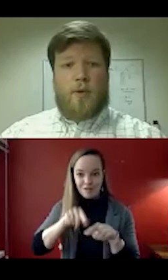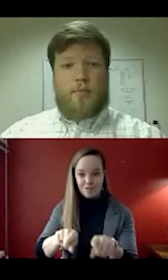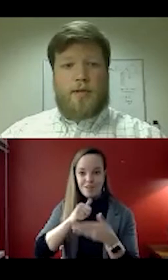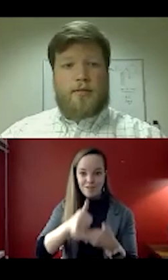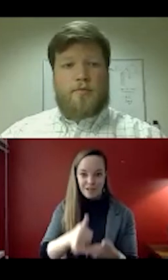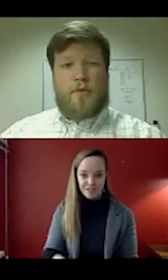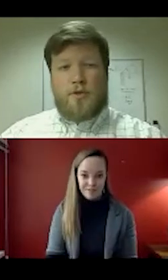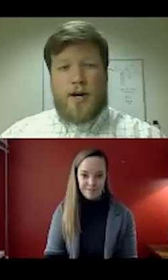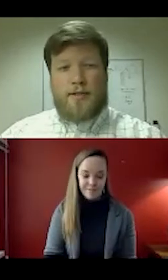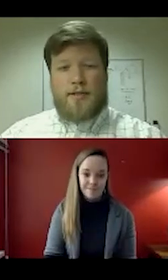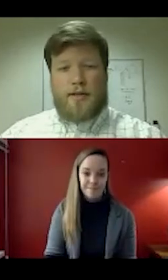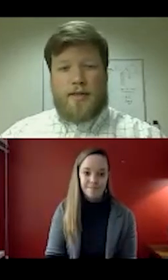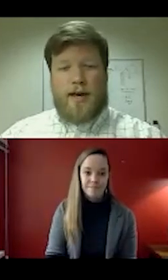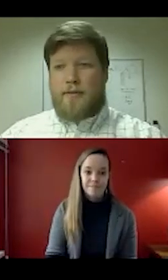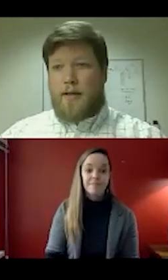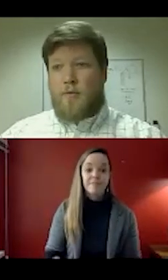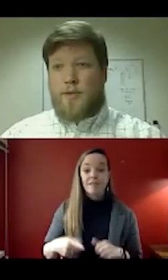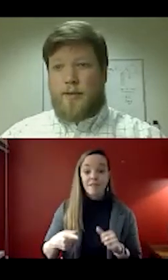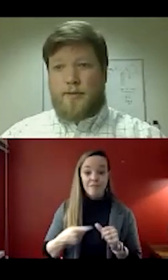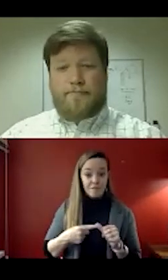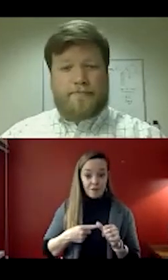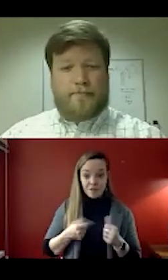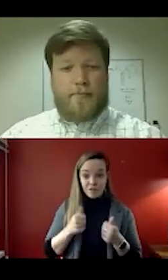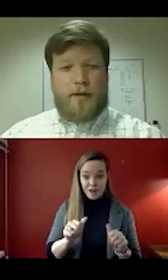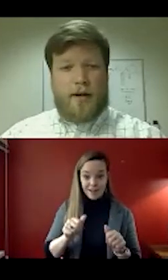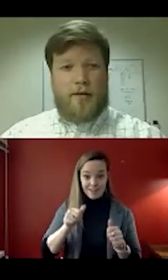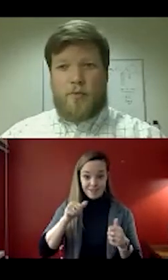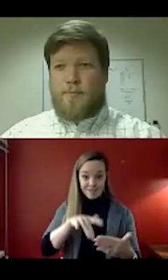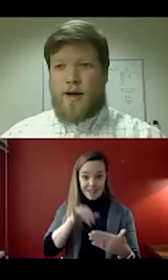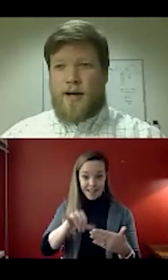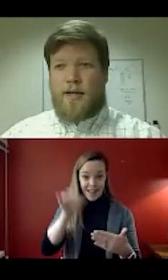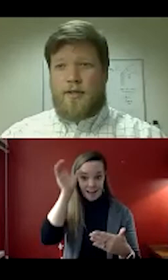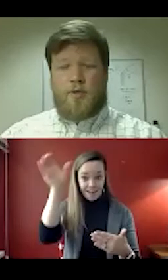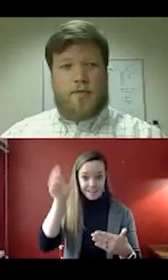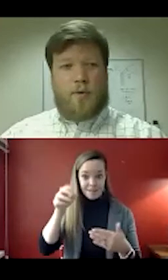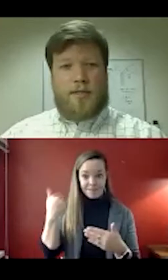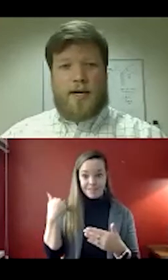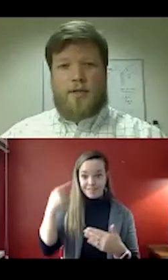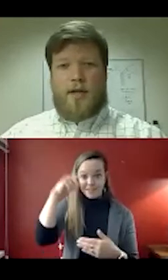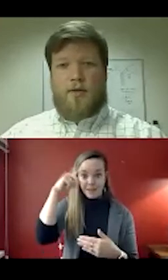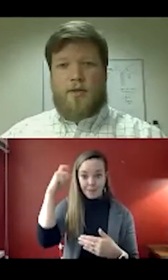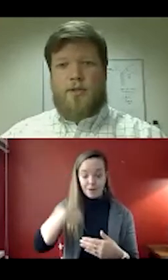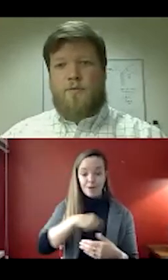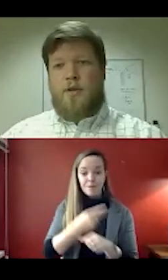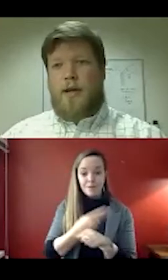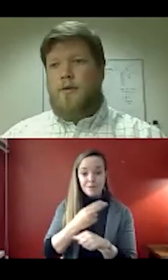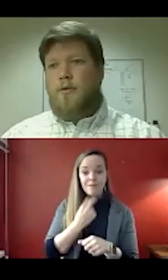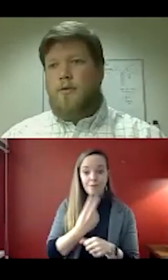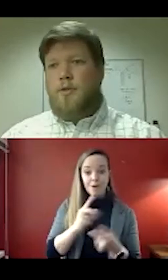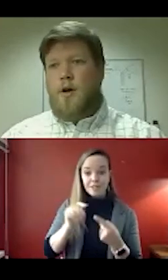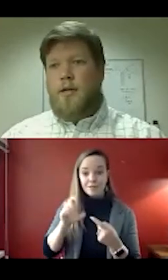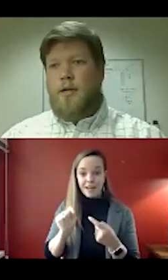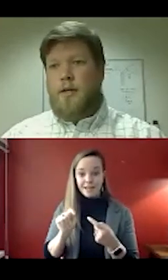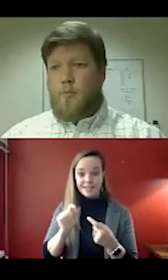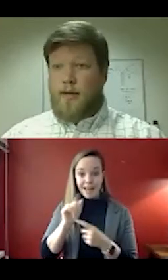The way that we first tried to study that over the summer was by using a voice detection algorithm and just figuring out